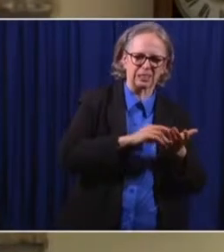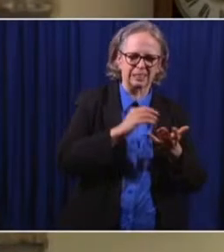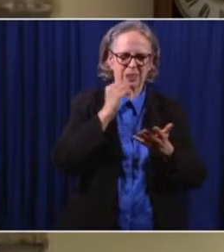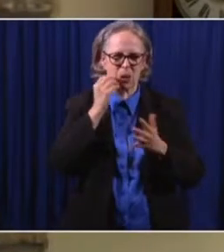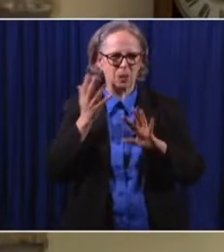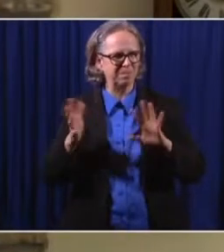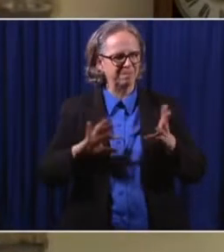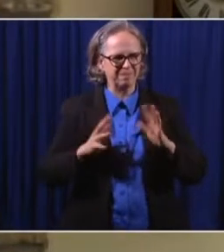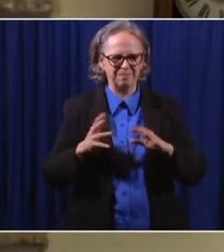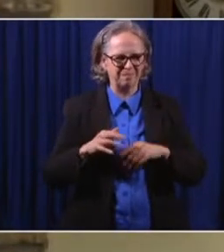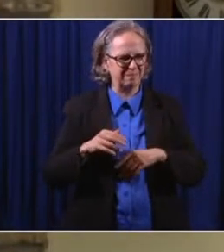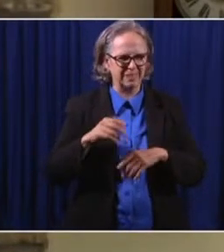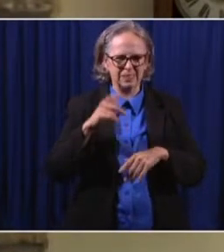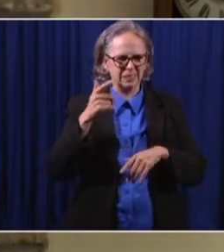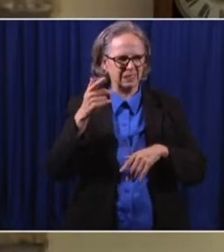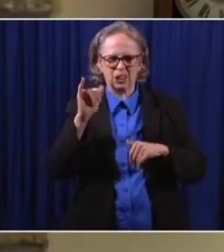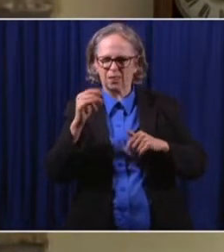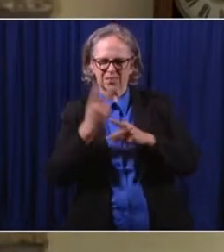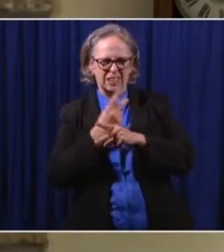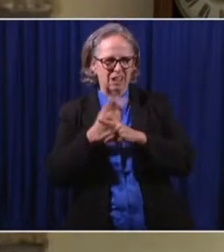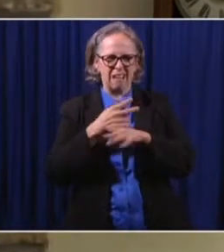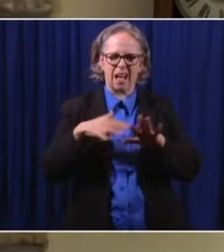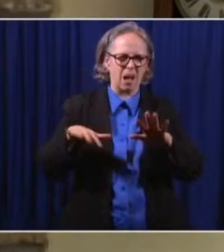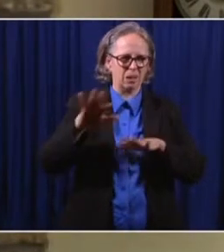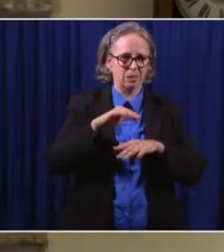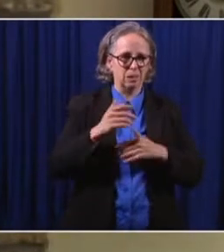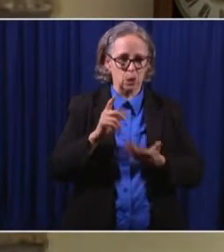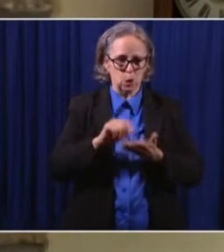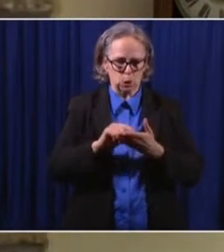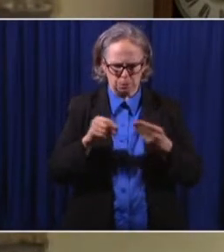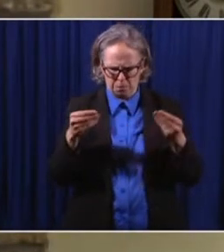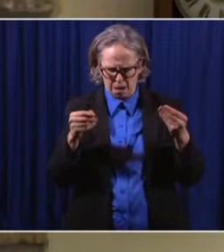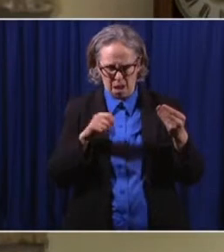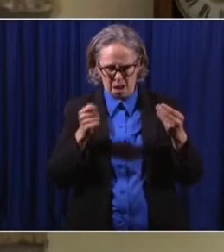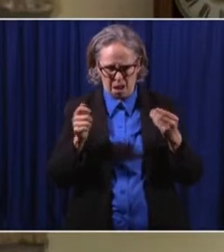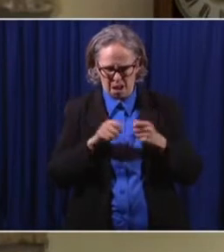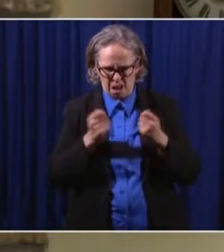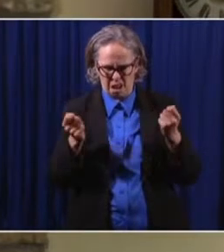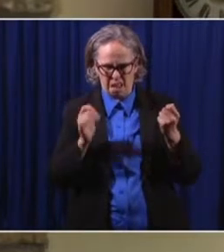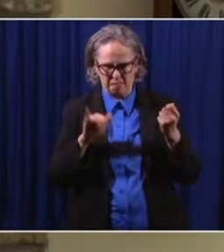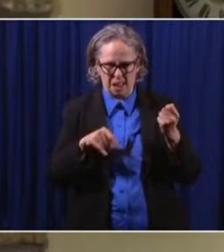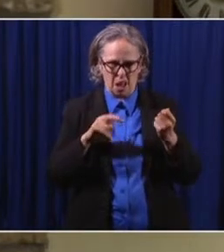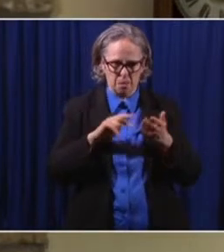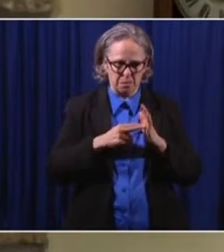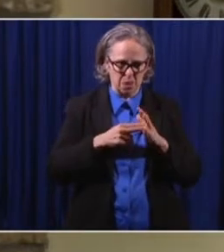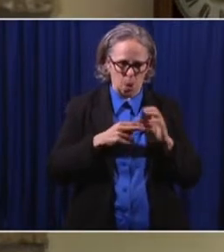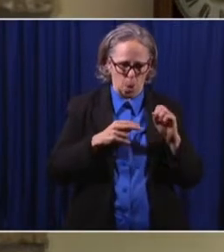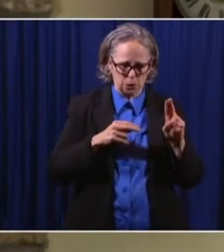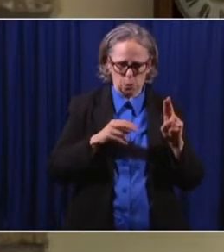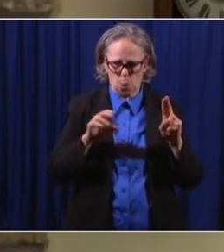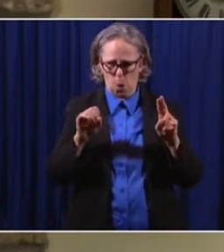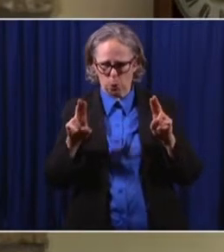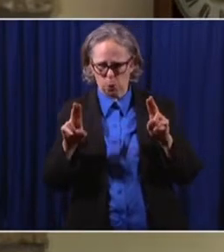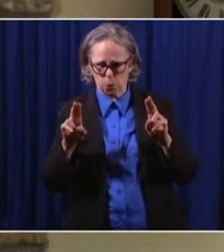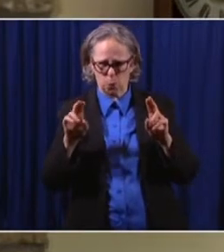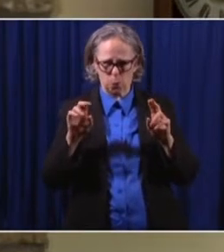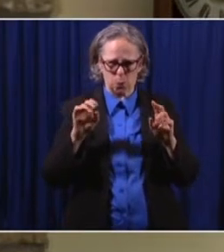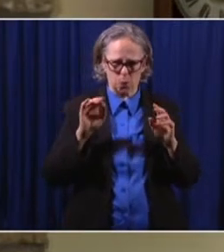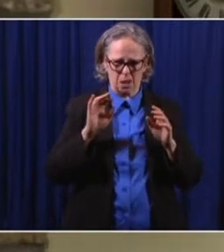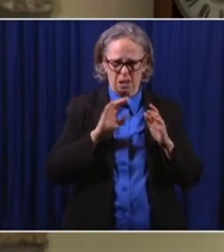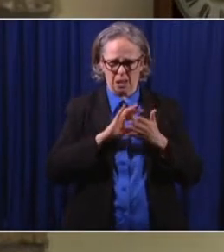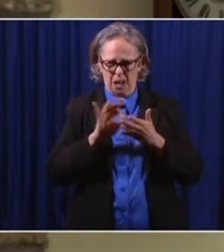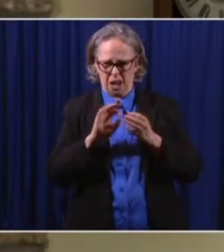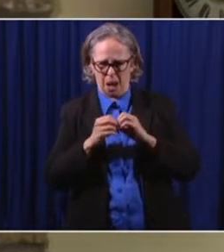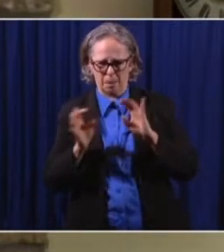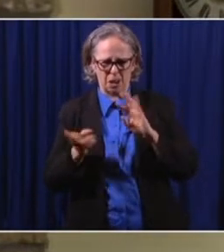out what UD is doing. Ohio State, they can figure out in Columbus, and on and on. But to